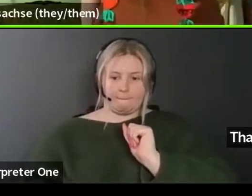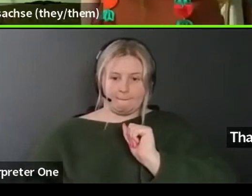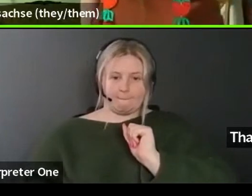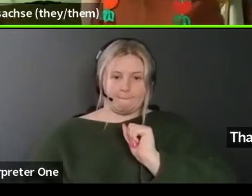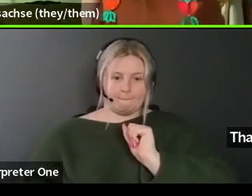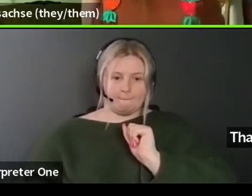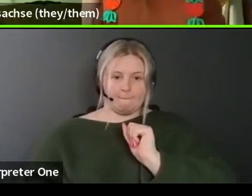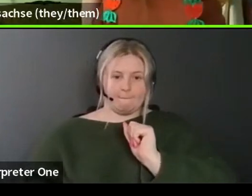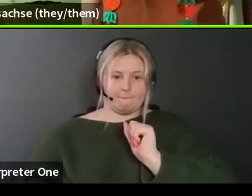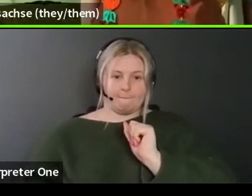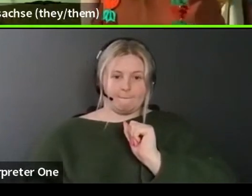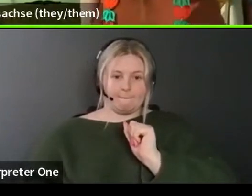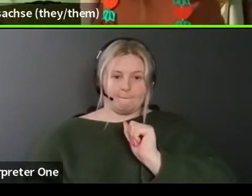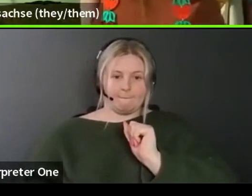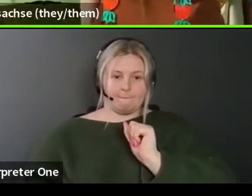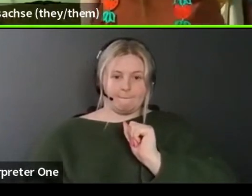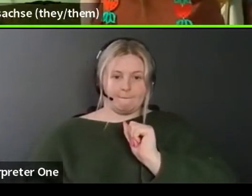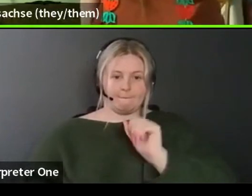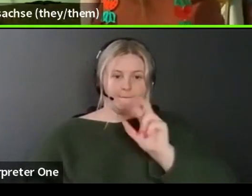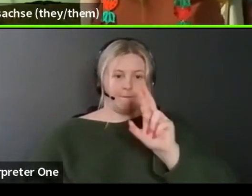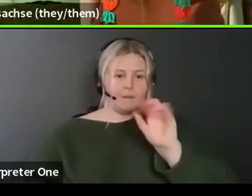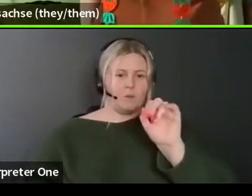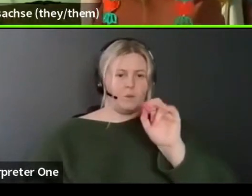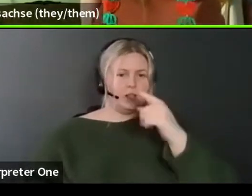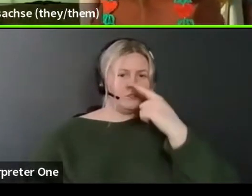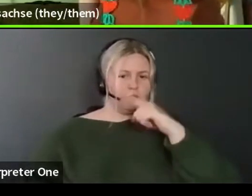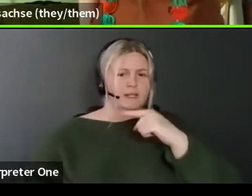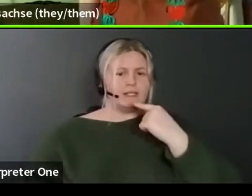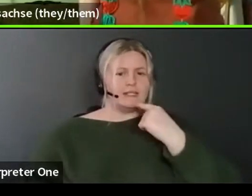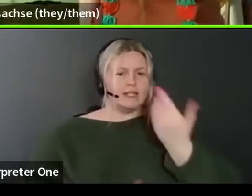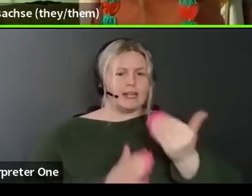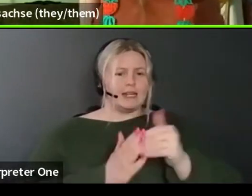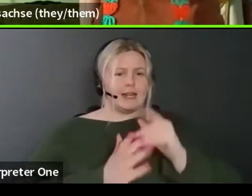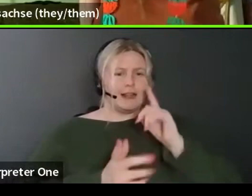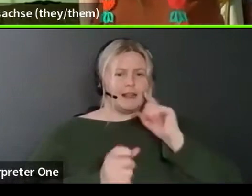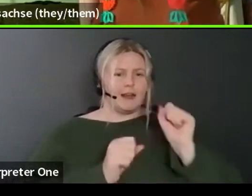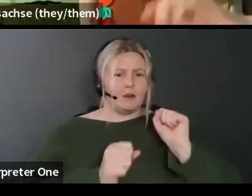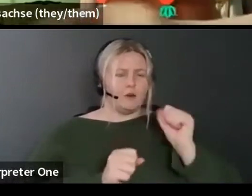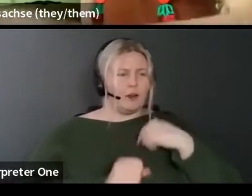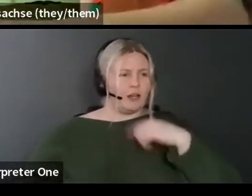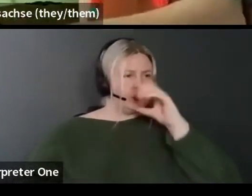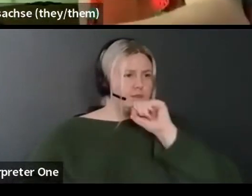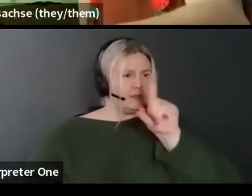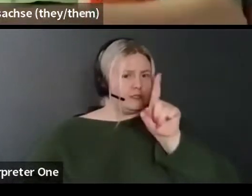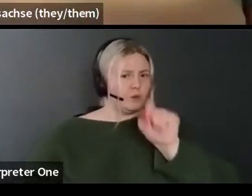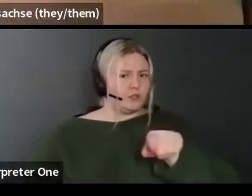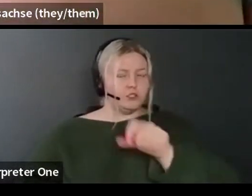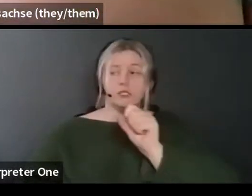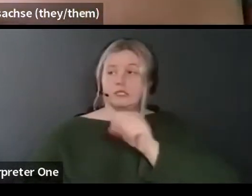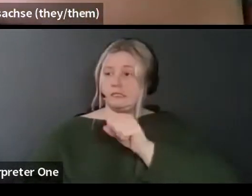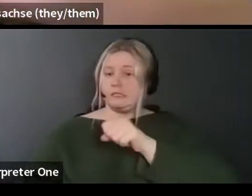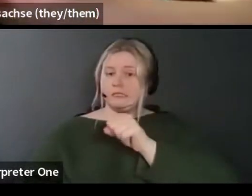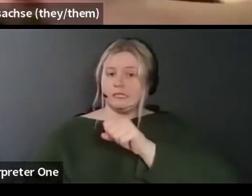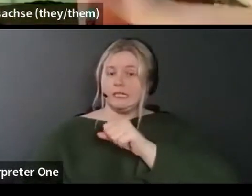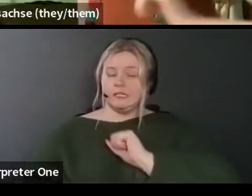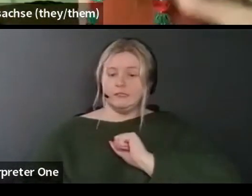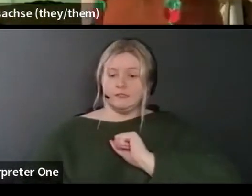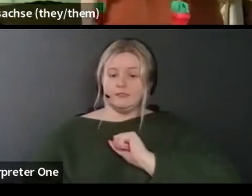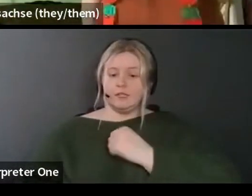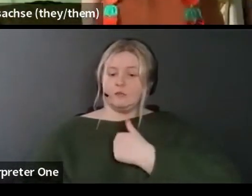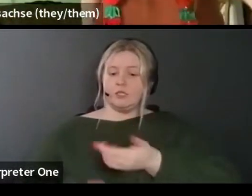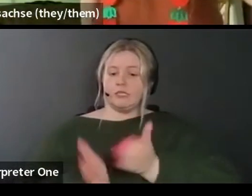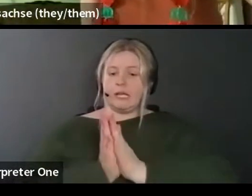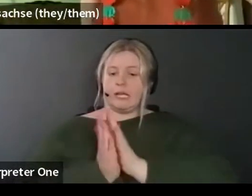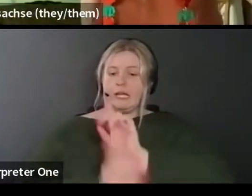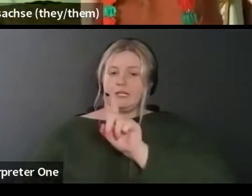interrupt? Rain, do you mind saying that again a little bit louder? I just missed what the question was. Yeah, so it's essentially, I'm just